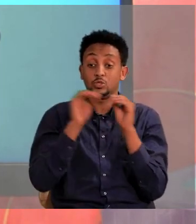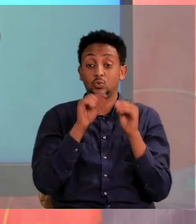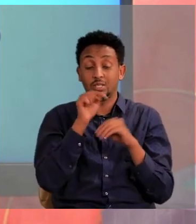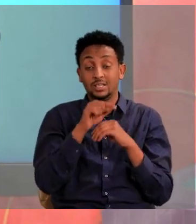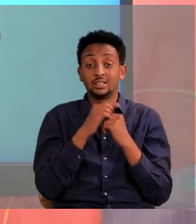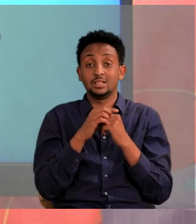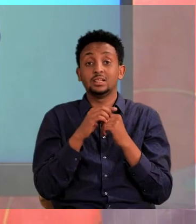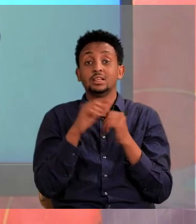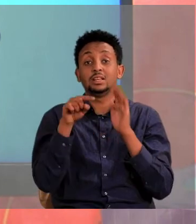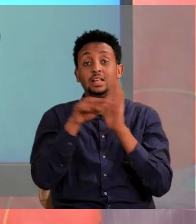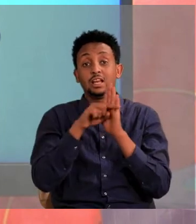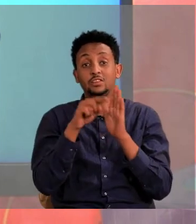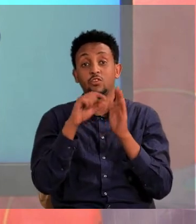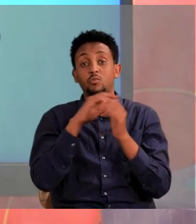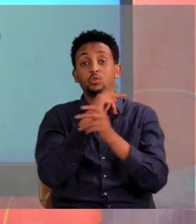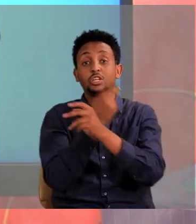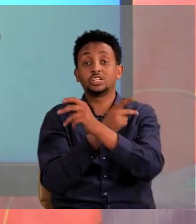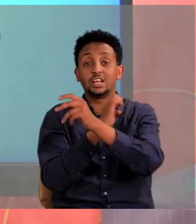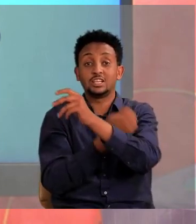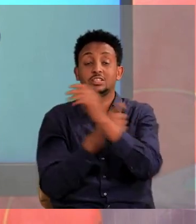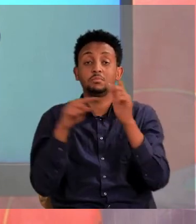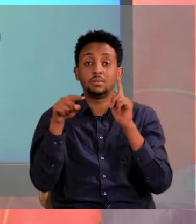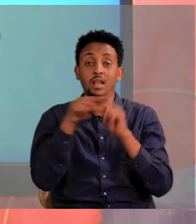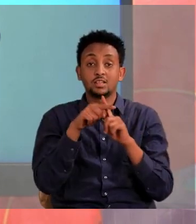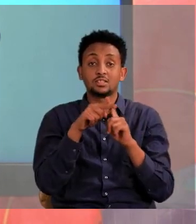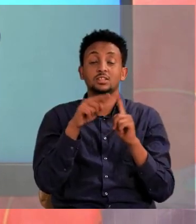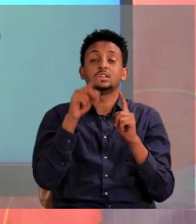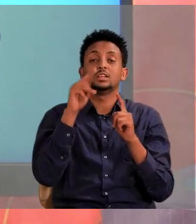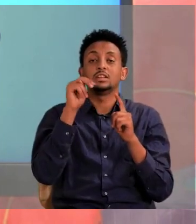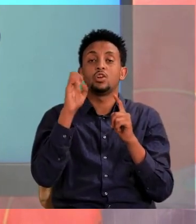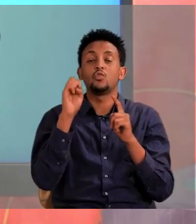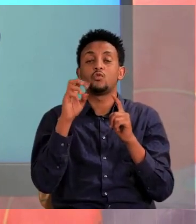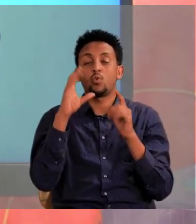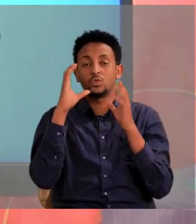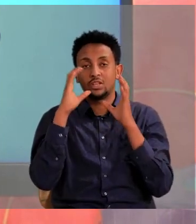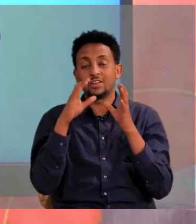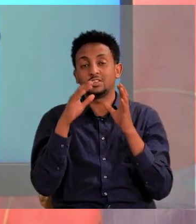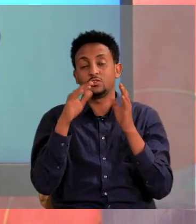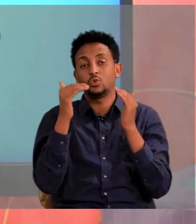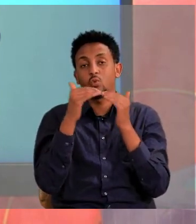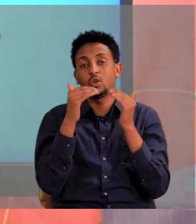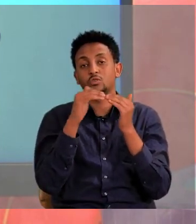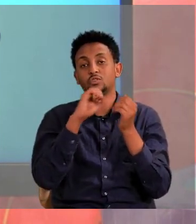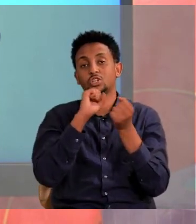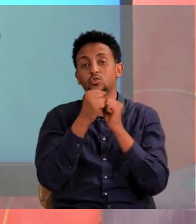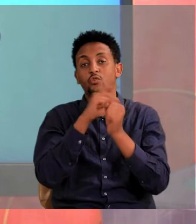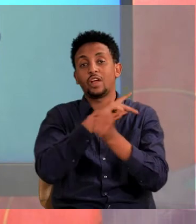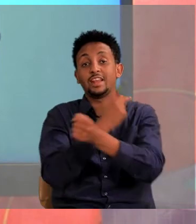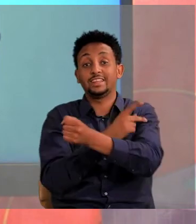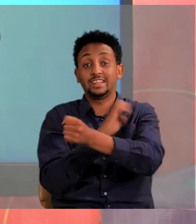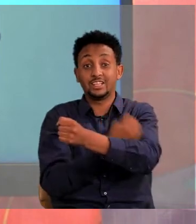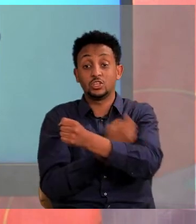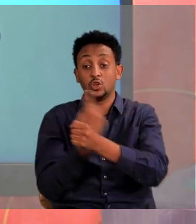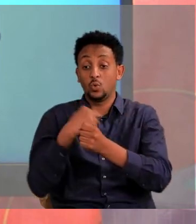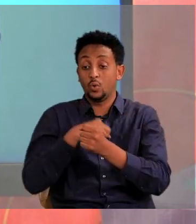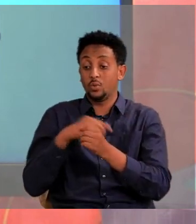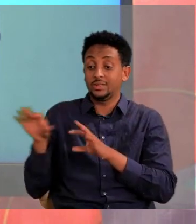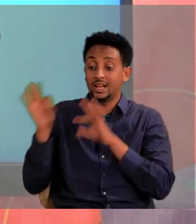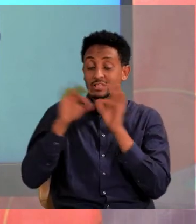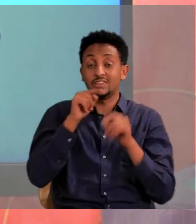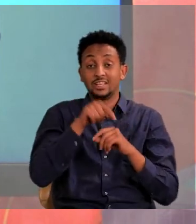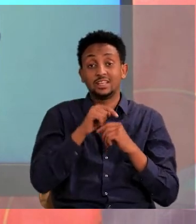here, then negative of potential energy plus work done by non-conservatives is equals to change of kinetic energy. When you transfer it